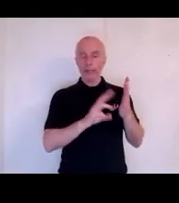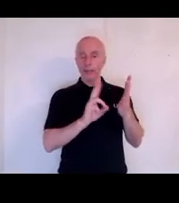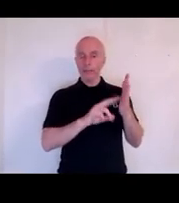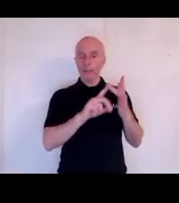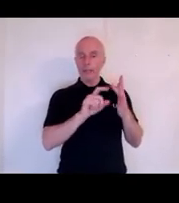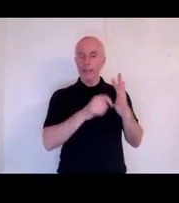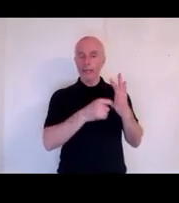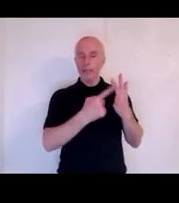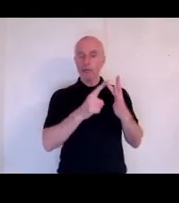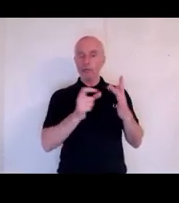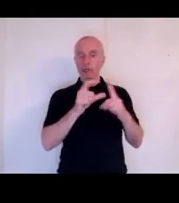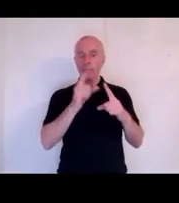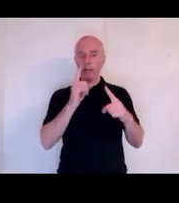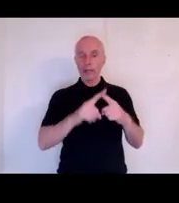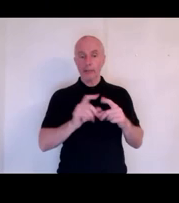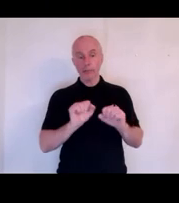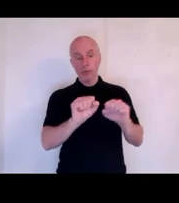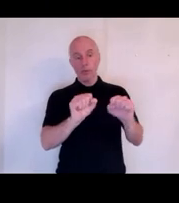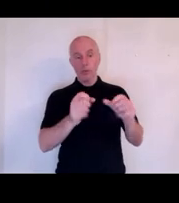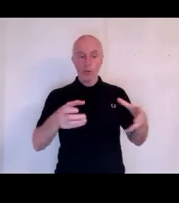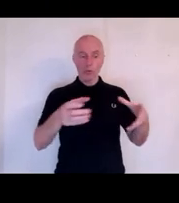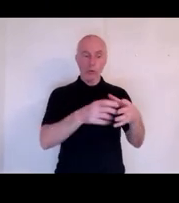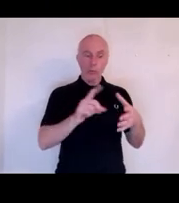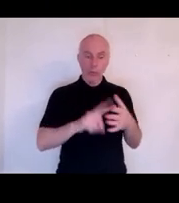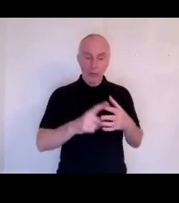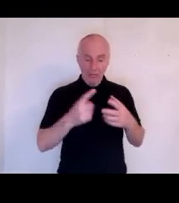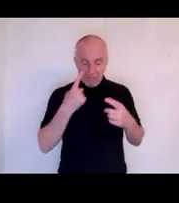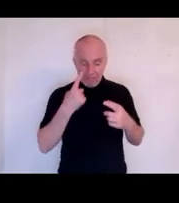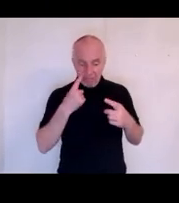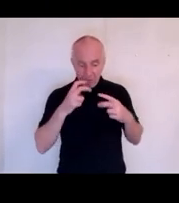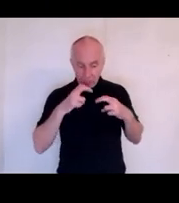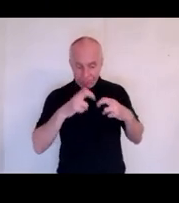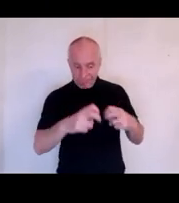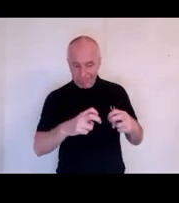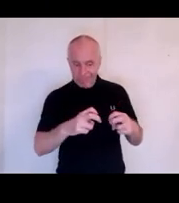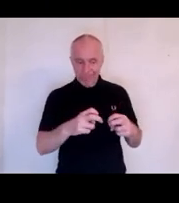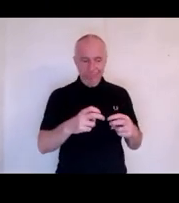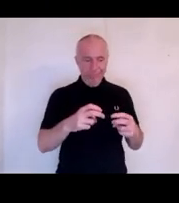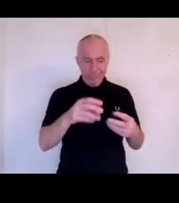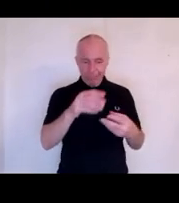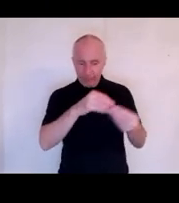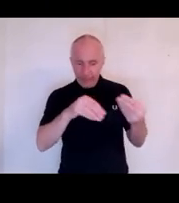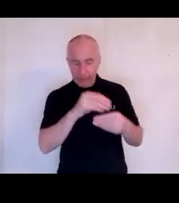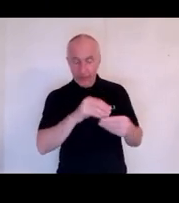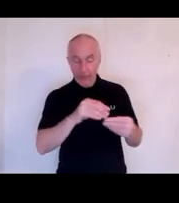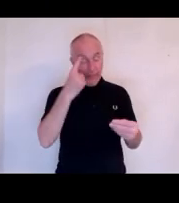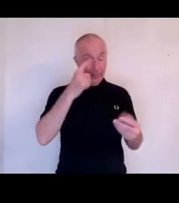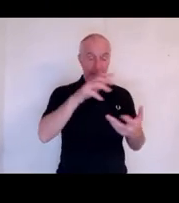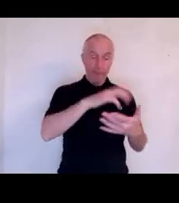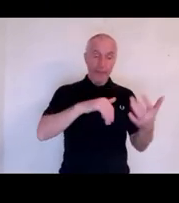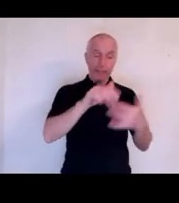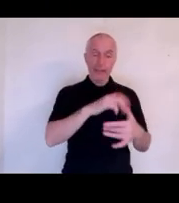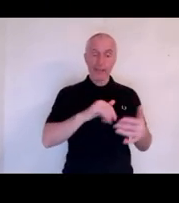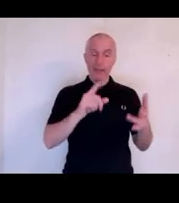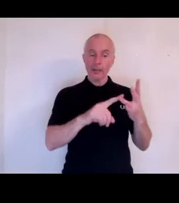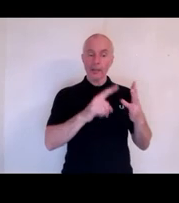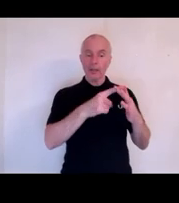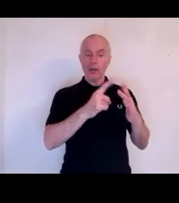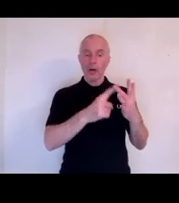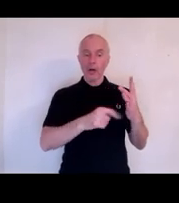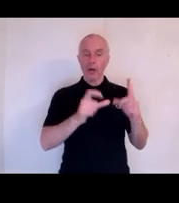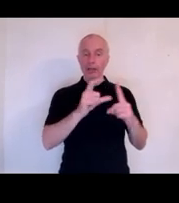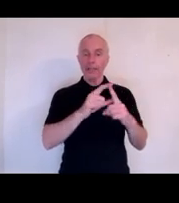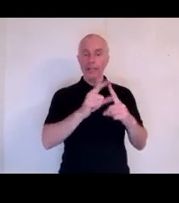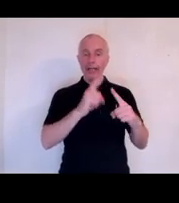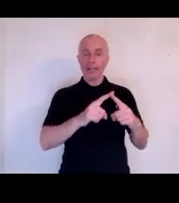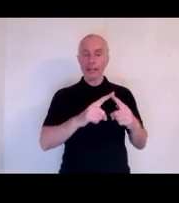any other novel fuel compounds? Do you think mixed oxide fuels may make a comeback? Any thoughts on thorium for